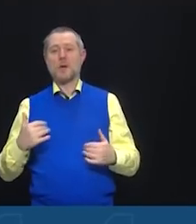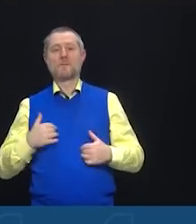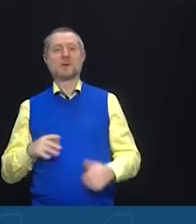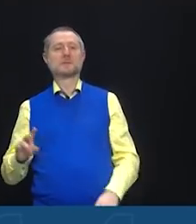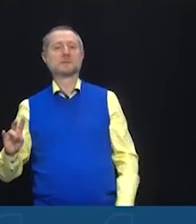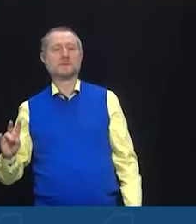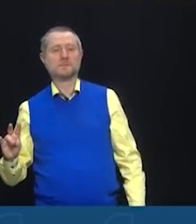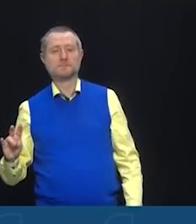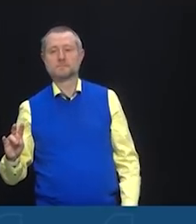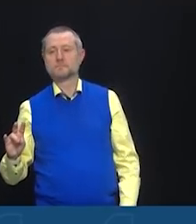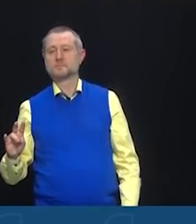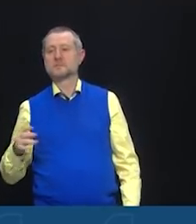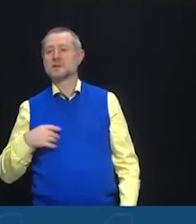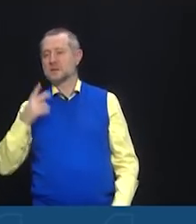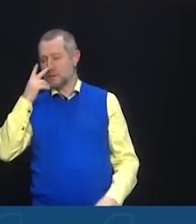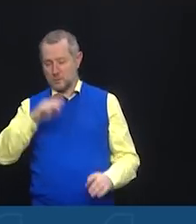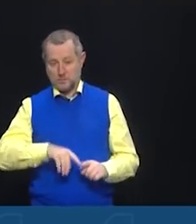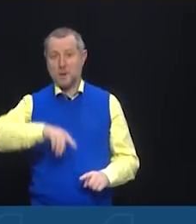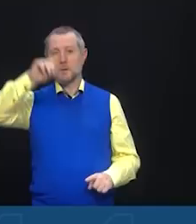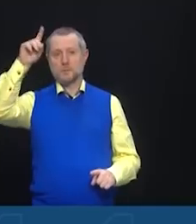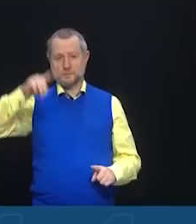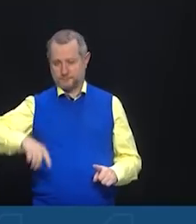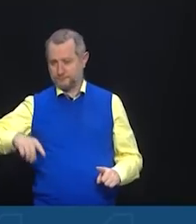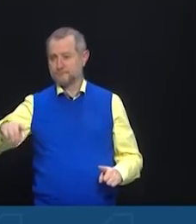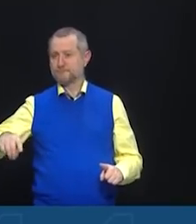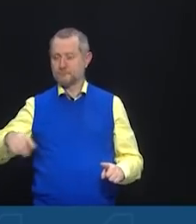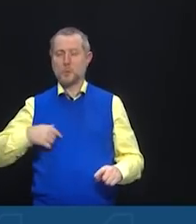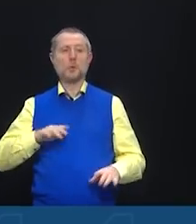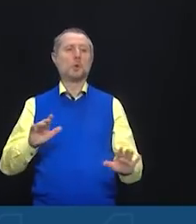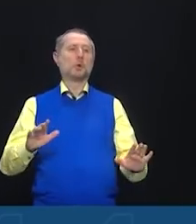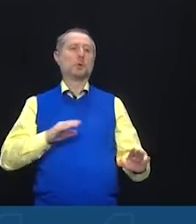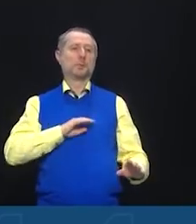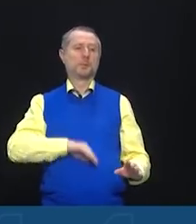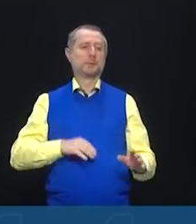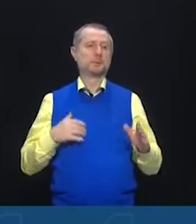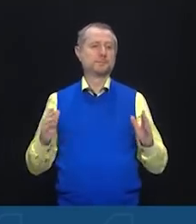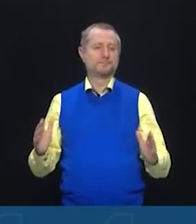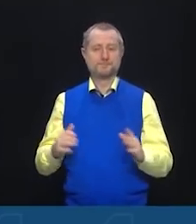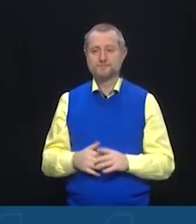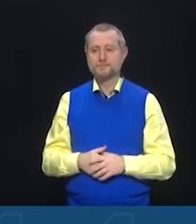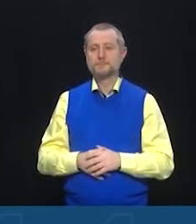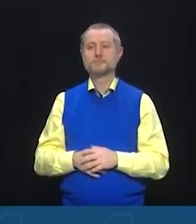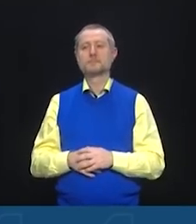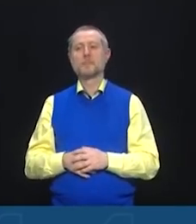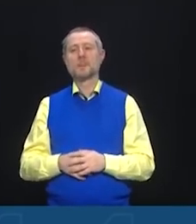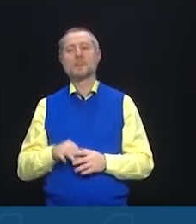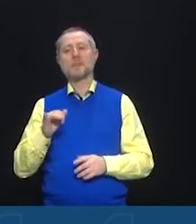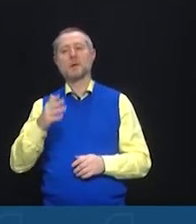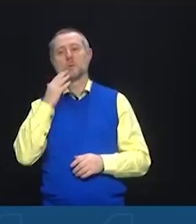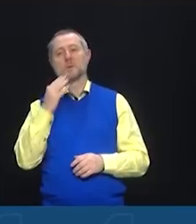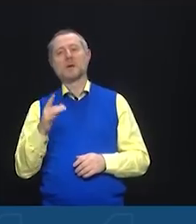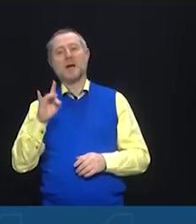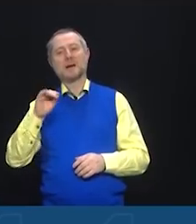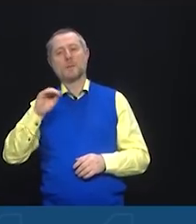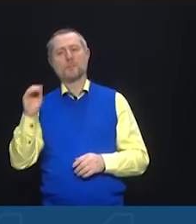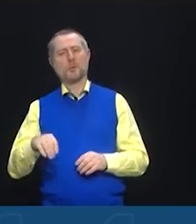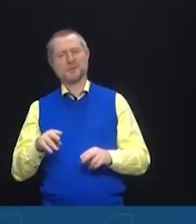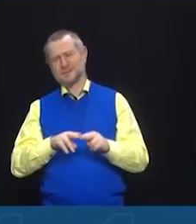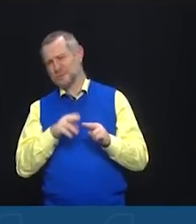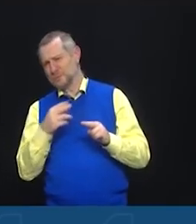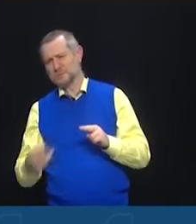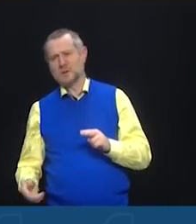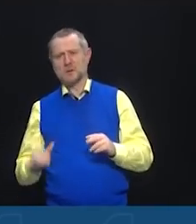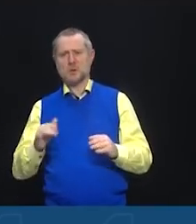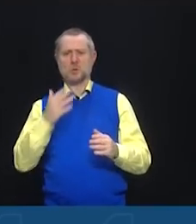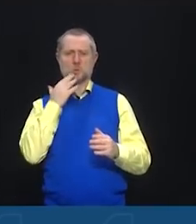you can see the drop-off down about 80% from our peak. So that is, again, a very positive